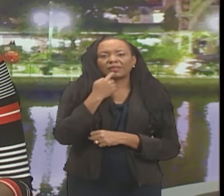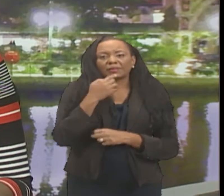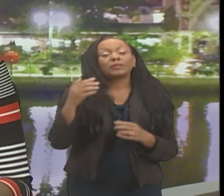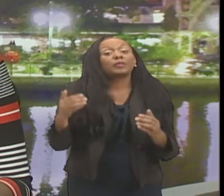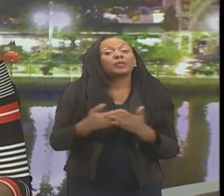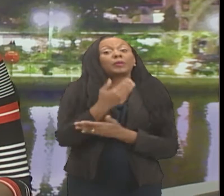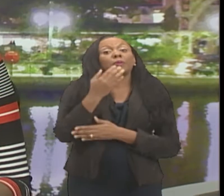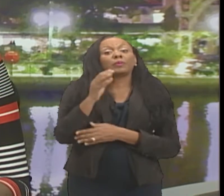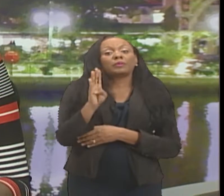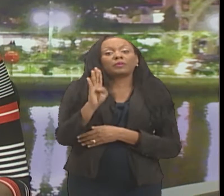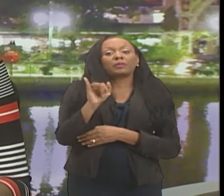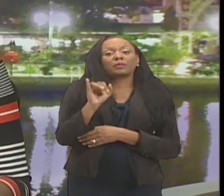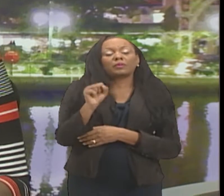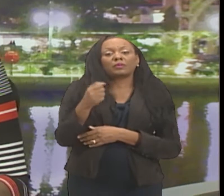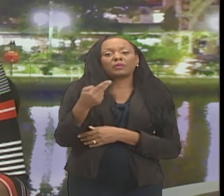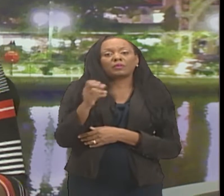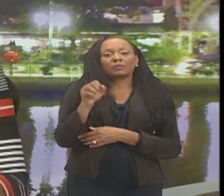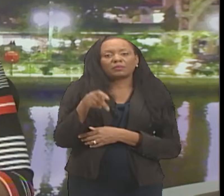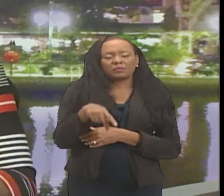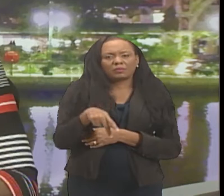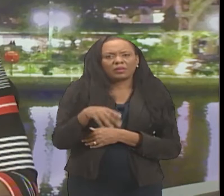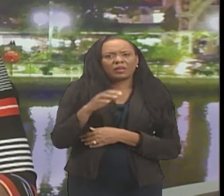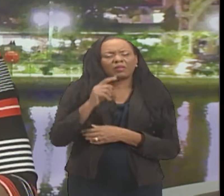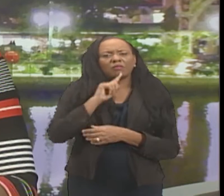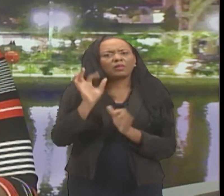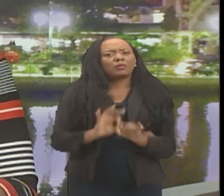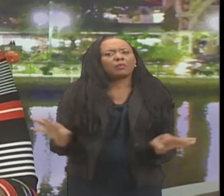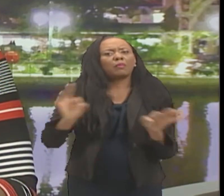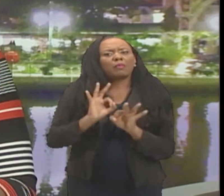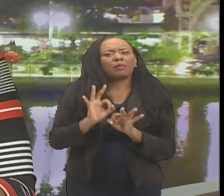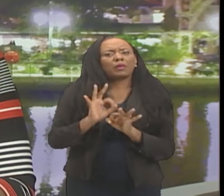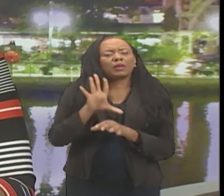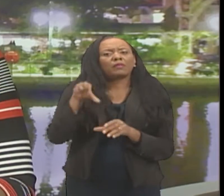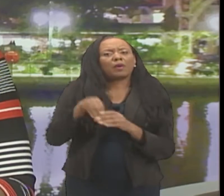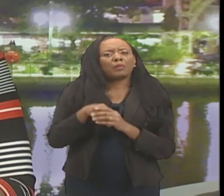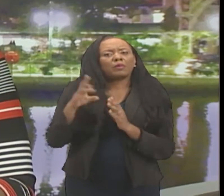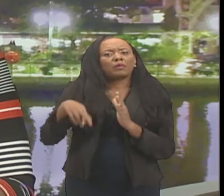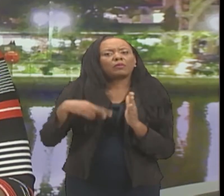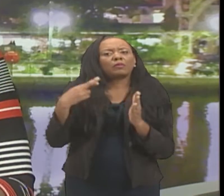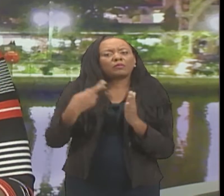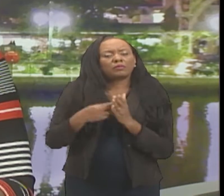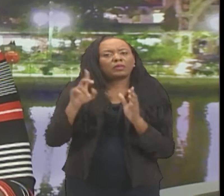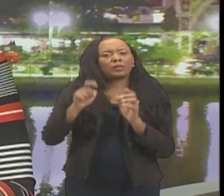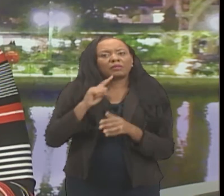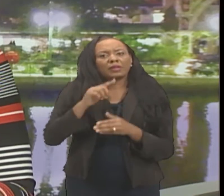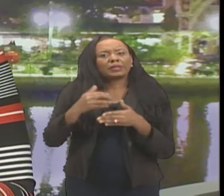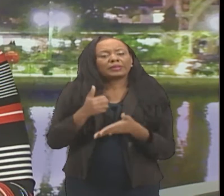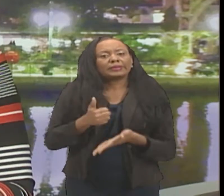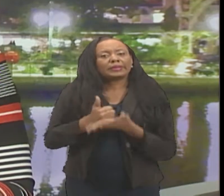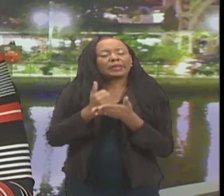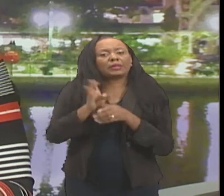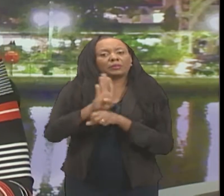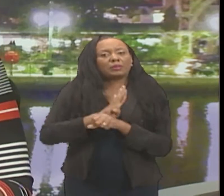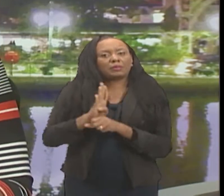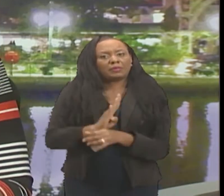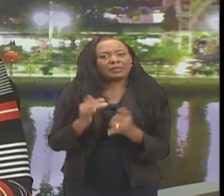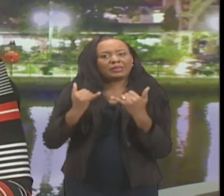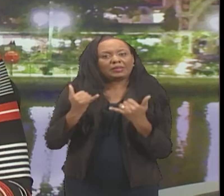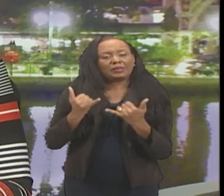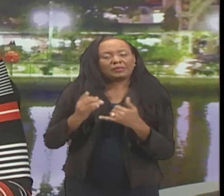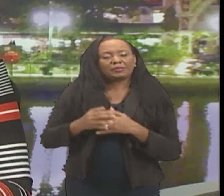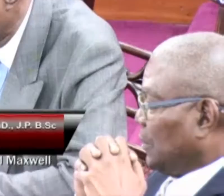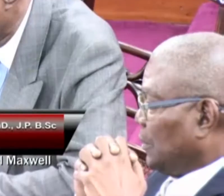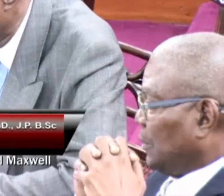the new bishop designate has a role to play in bringing the country out of the space in which it has found itself. The